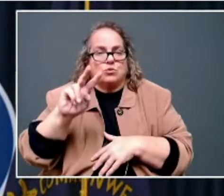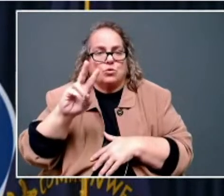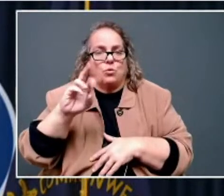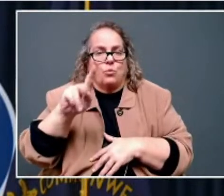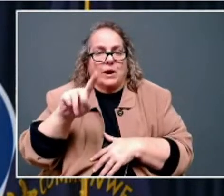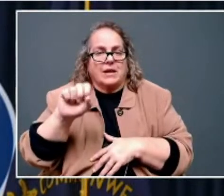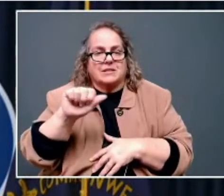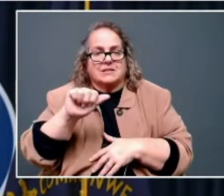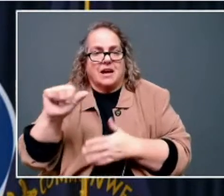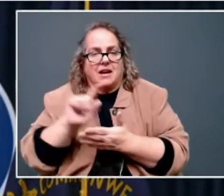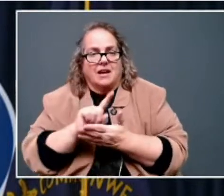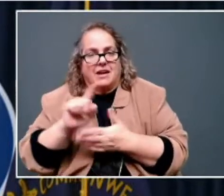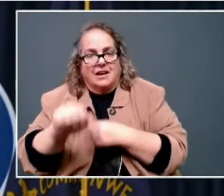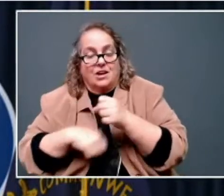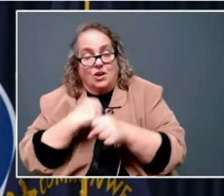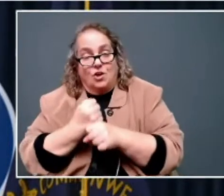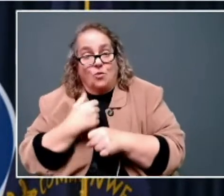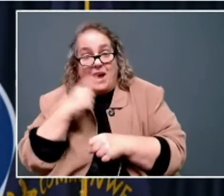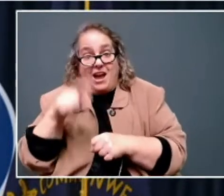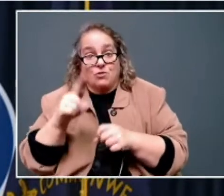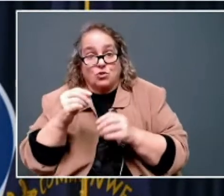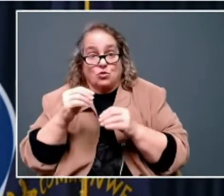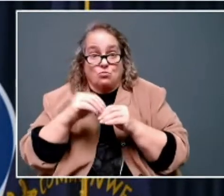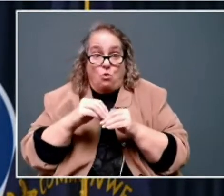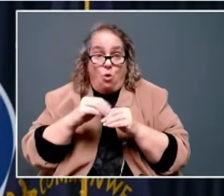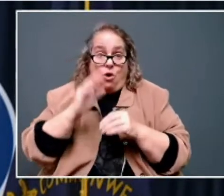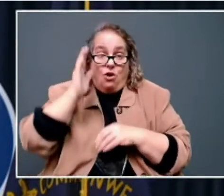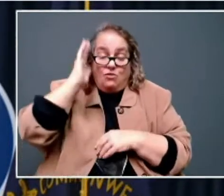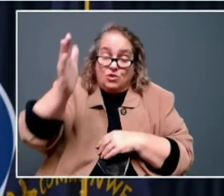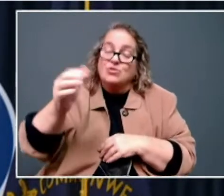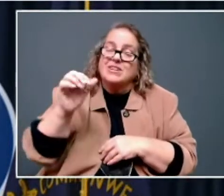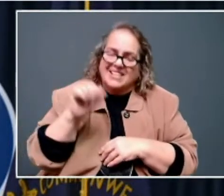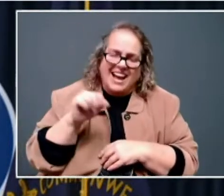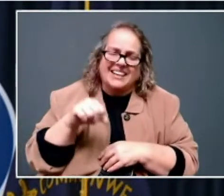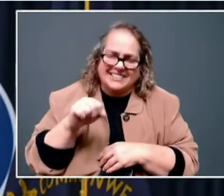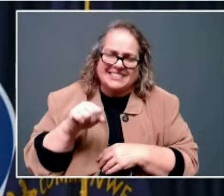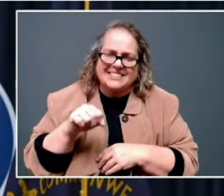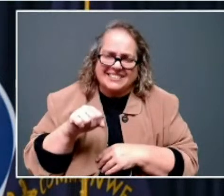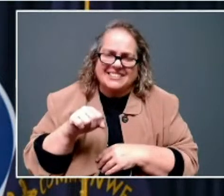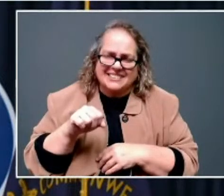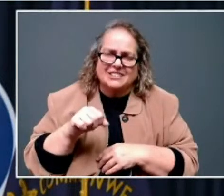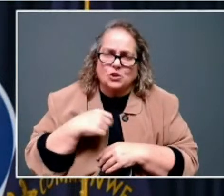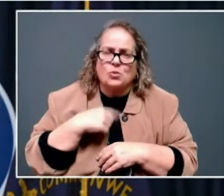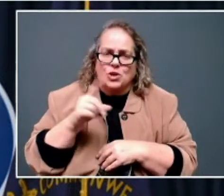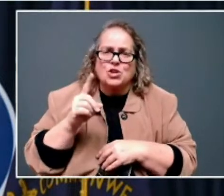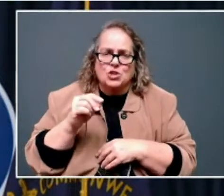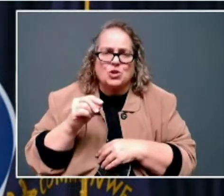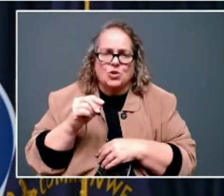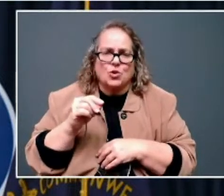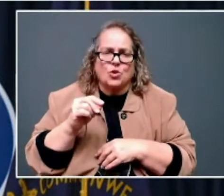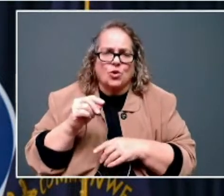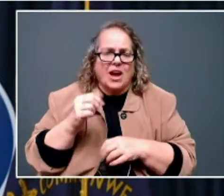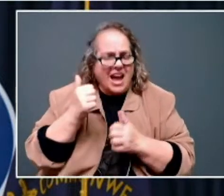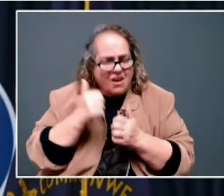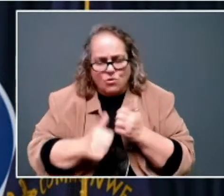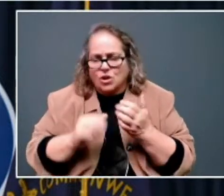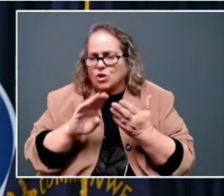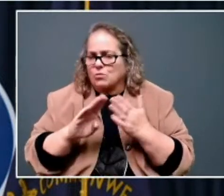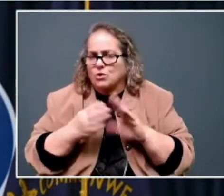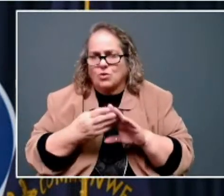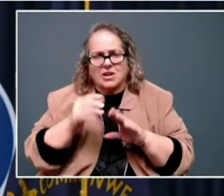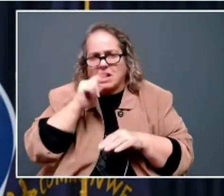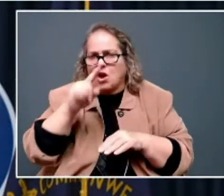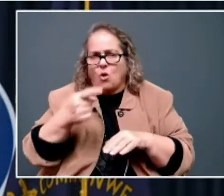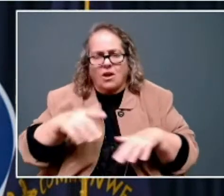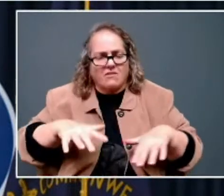on resiliency moving forward? Yes. And that's really across the board on every community, and not just flooding, but